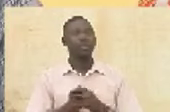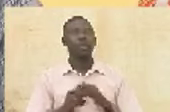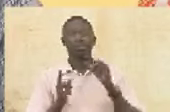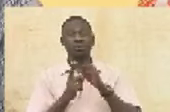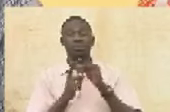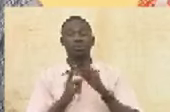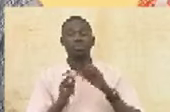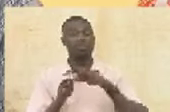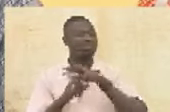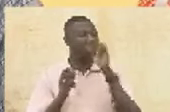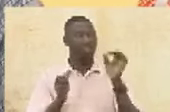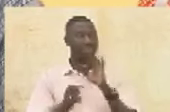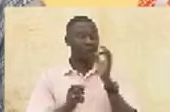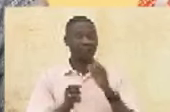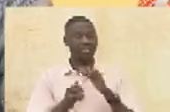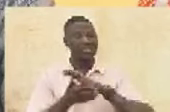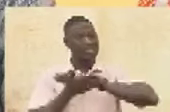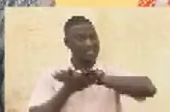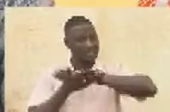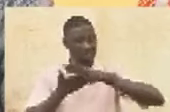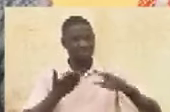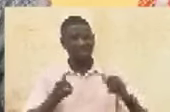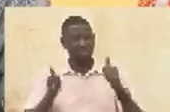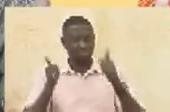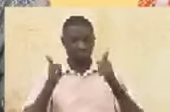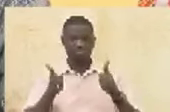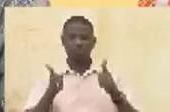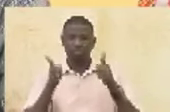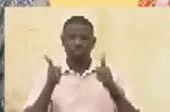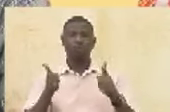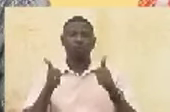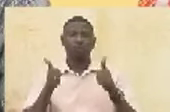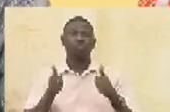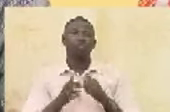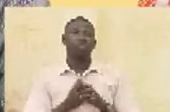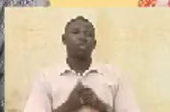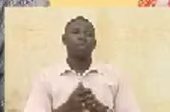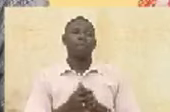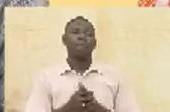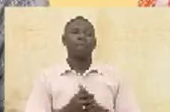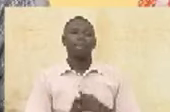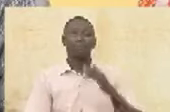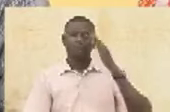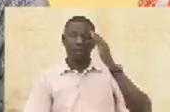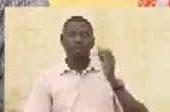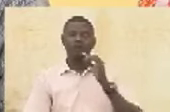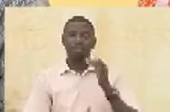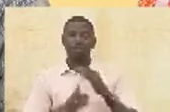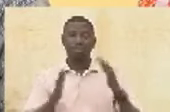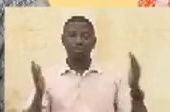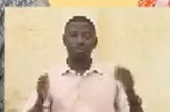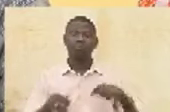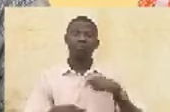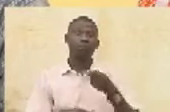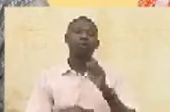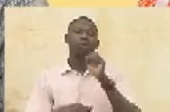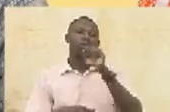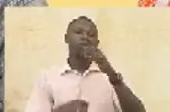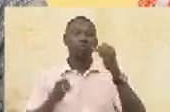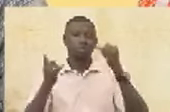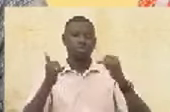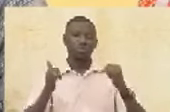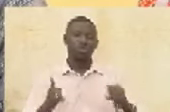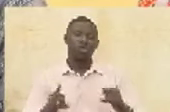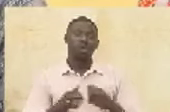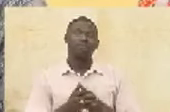very precise and clear. Ila kumakamulu itembeta iseneata. Thank you very much indeed for your testimony. Inumbara